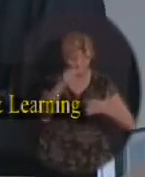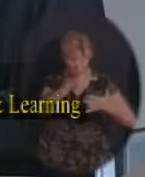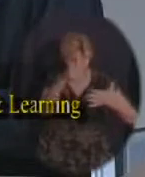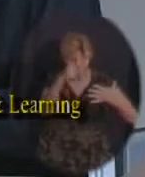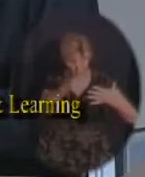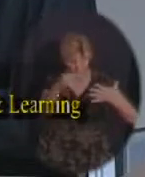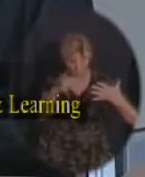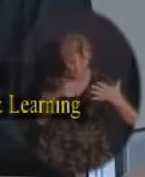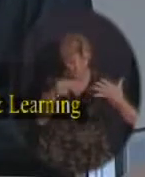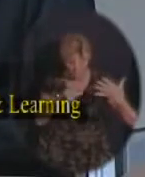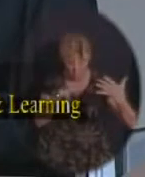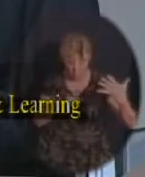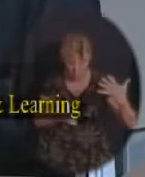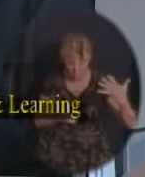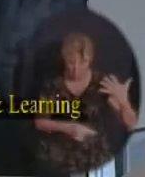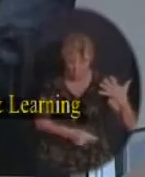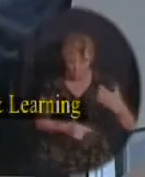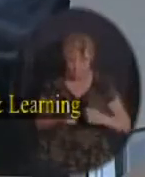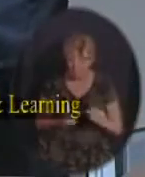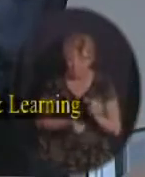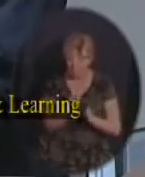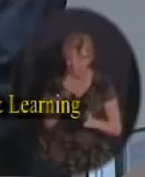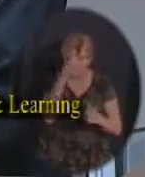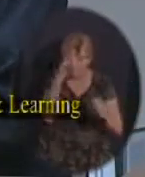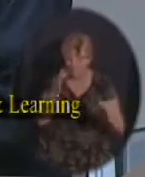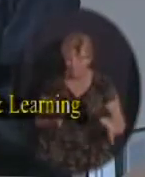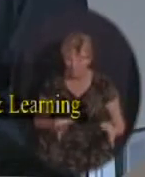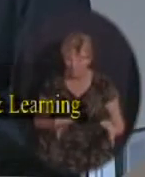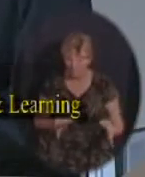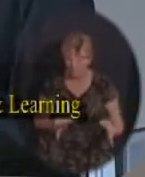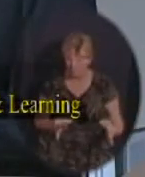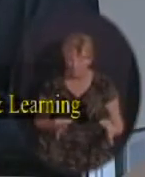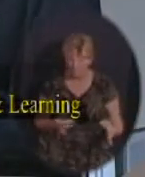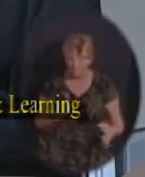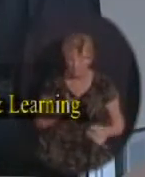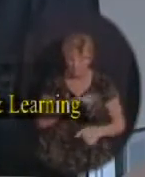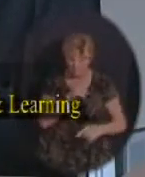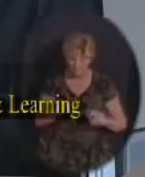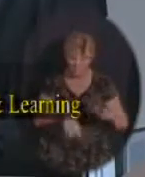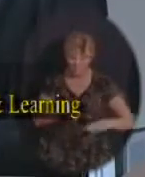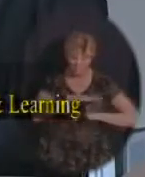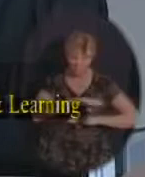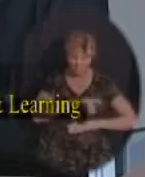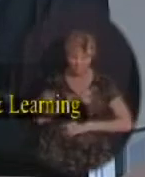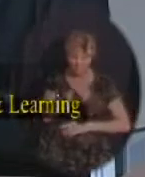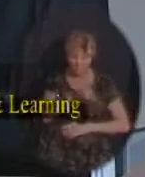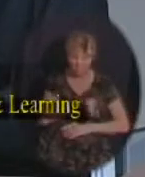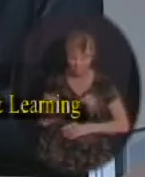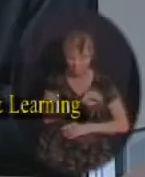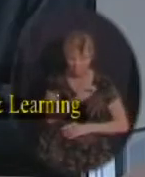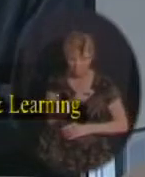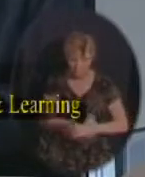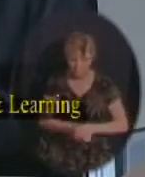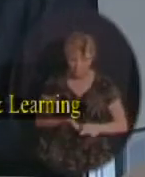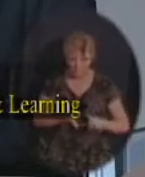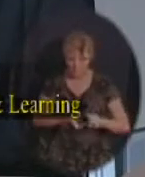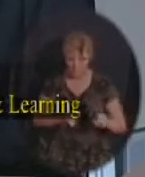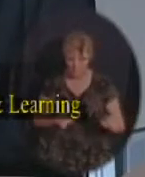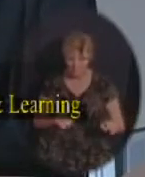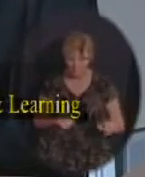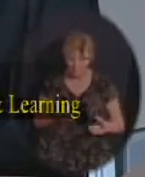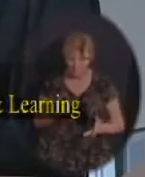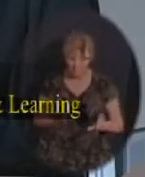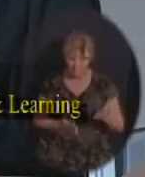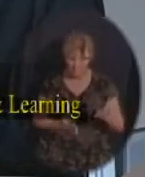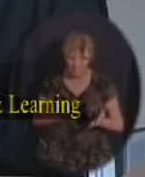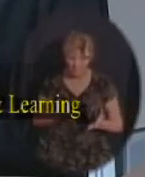with most decisions in education, we won't 100% meet every piece of that criteria, but maybe the most important criteria is that our